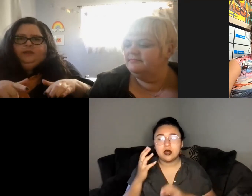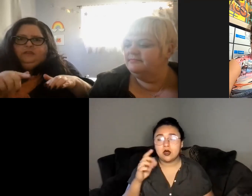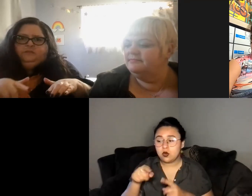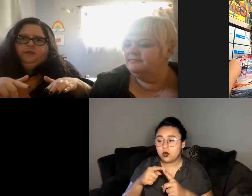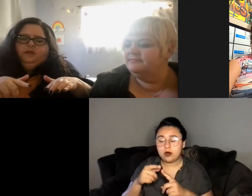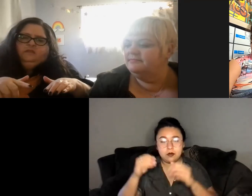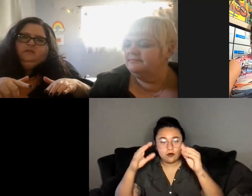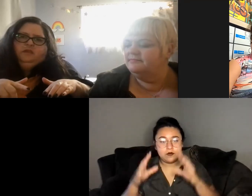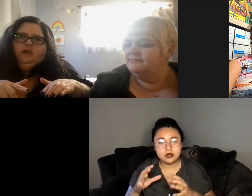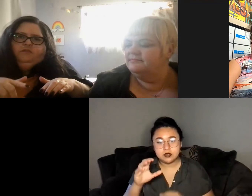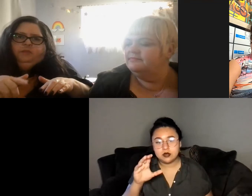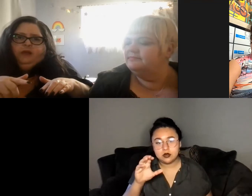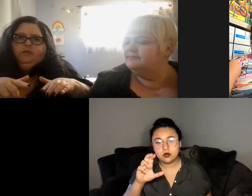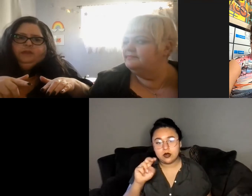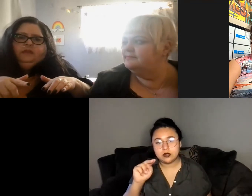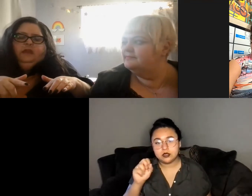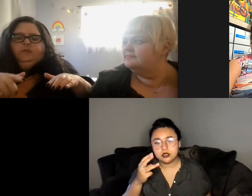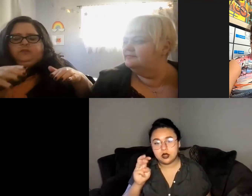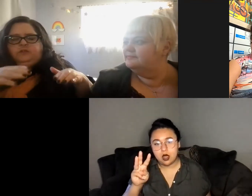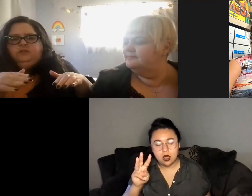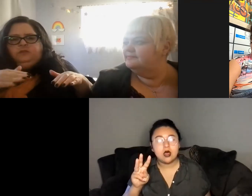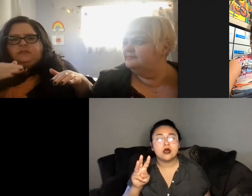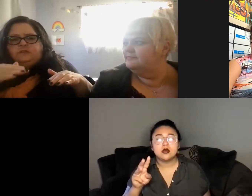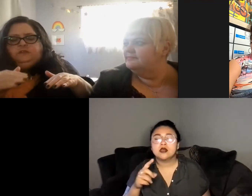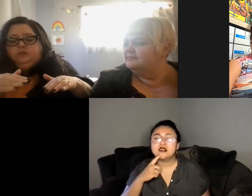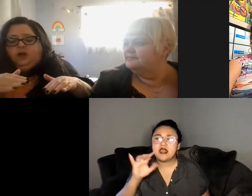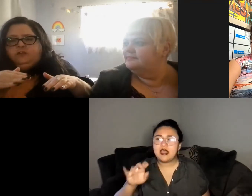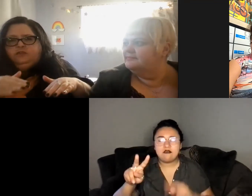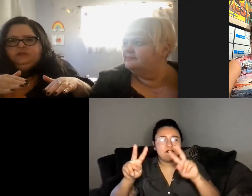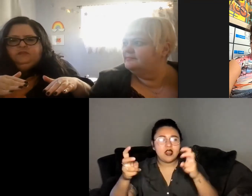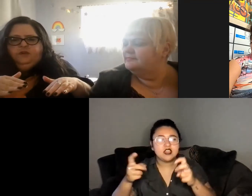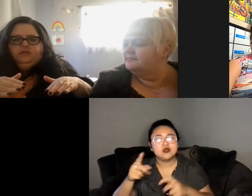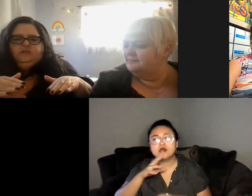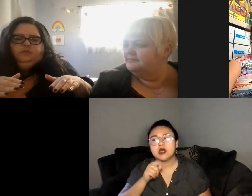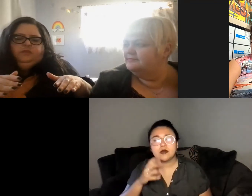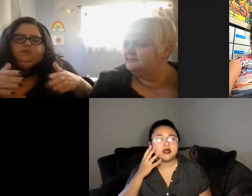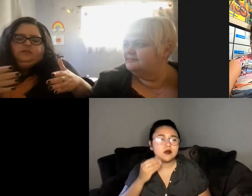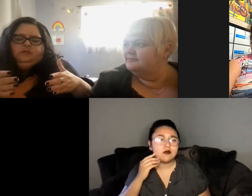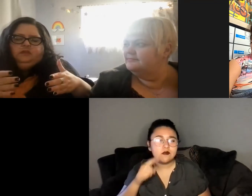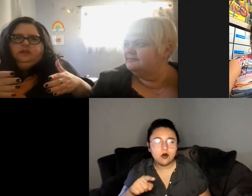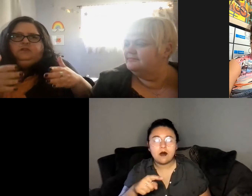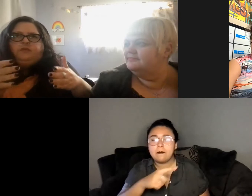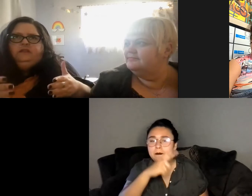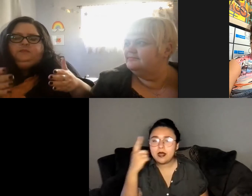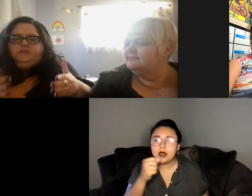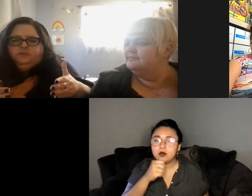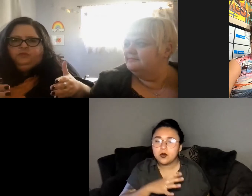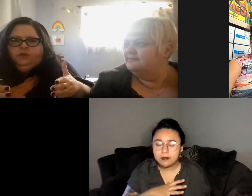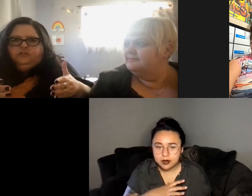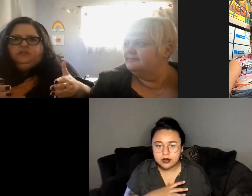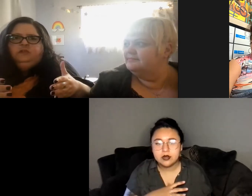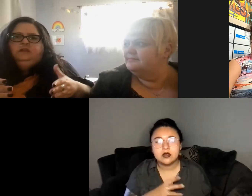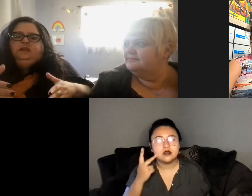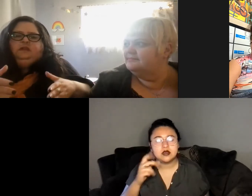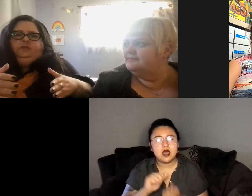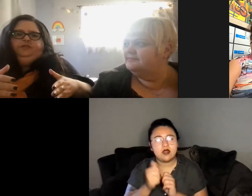talking about the experience of Black women. And when you look at the way the law treats folks, it will, in a rights-based